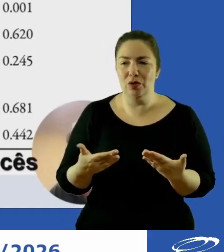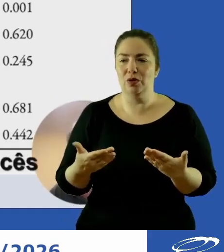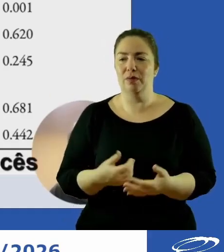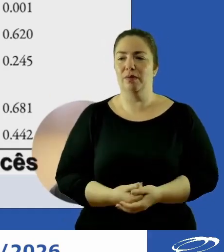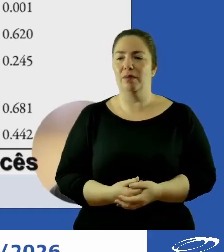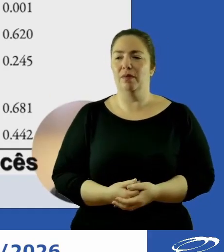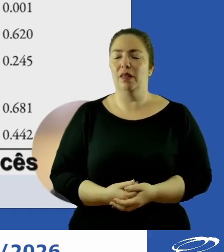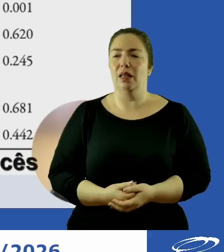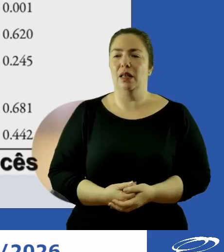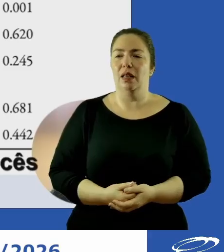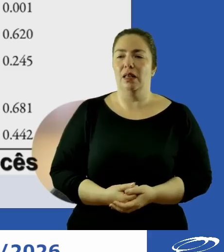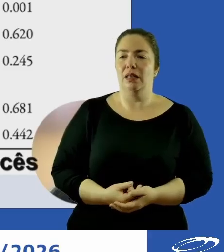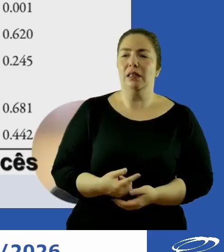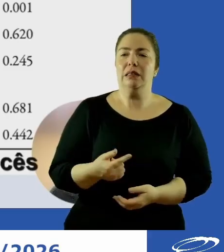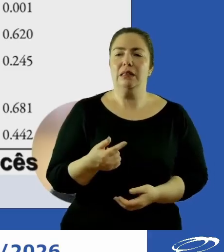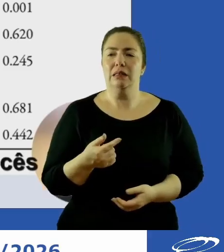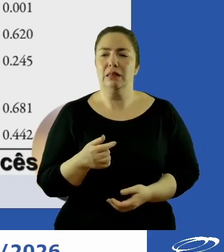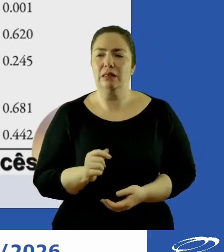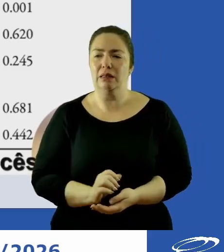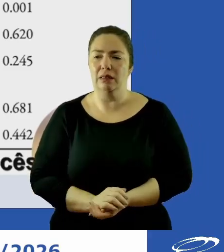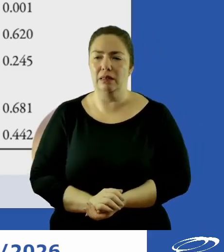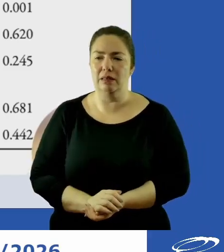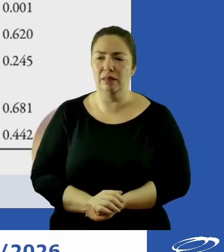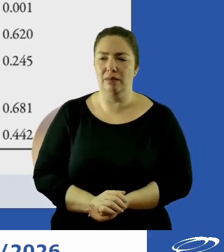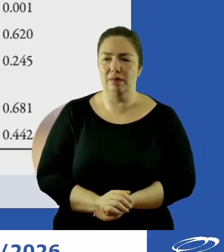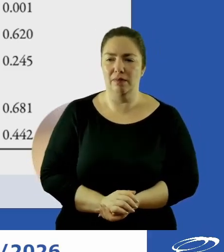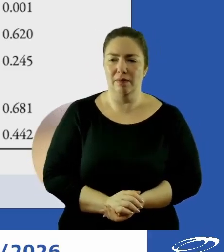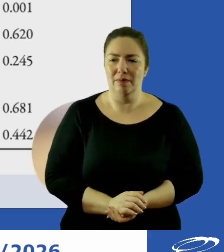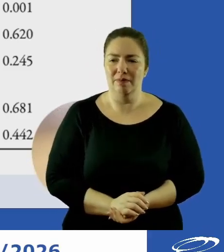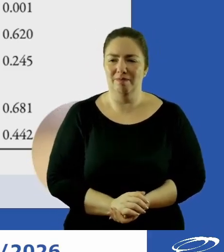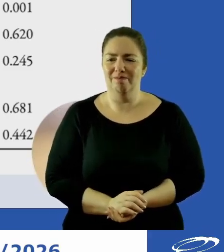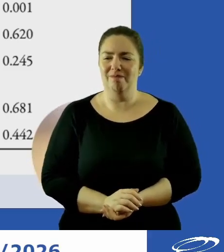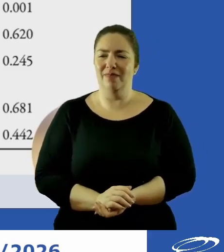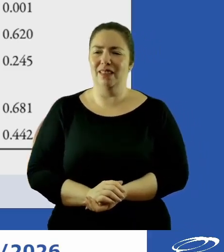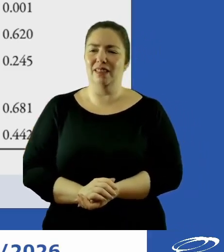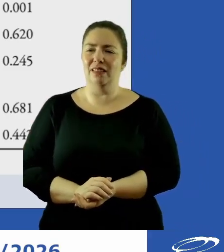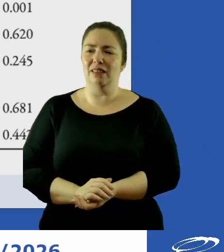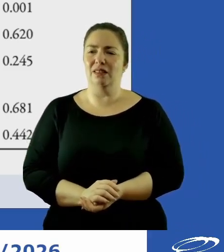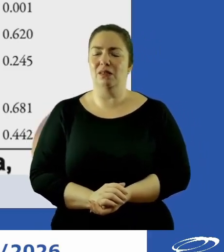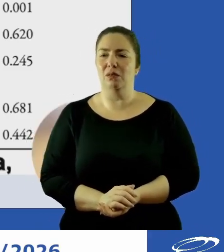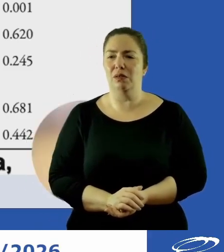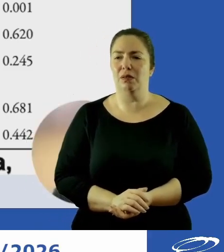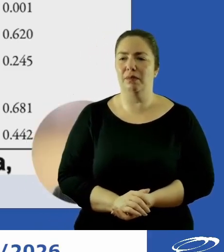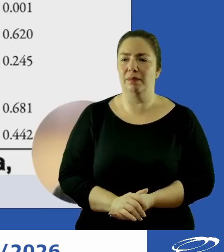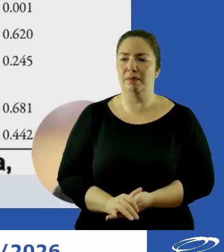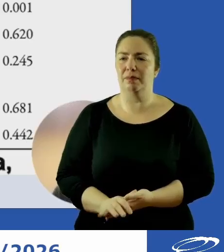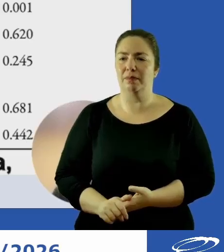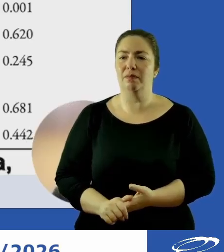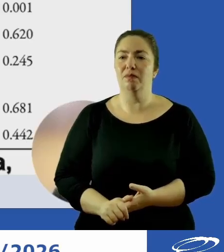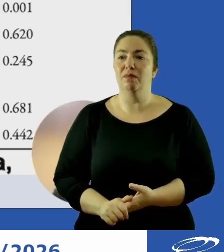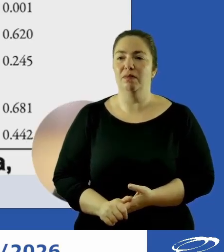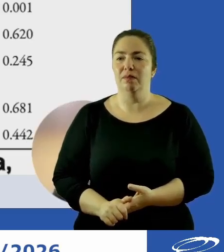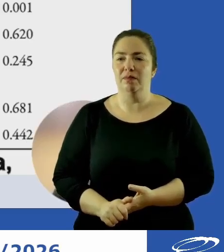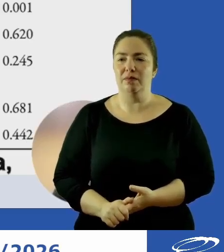and 75 in daptomycin. And as you can see here, the success rate was indeed much higher in oritabancin